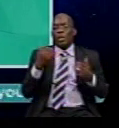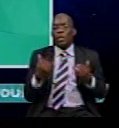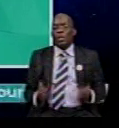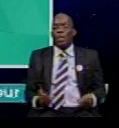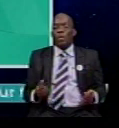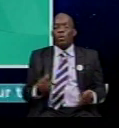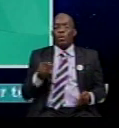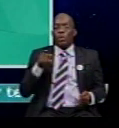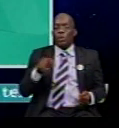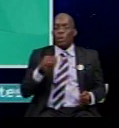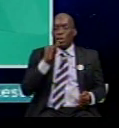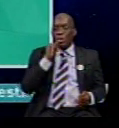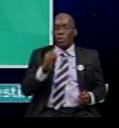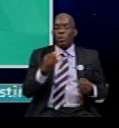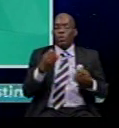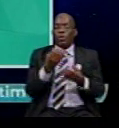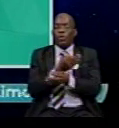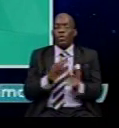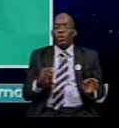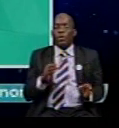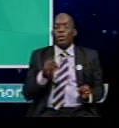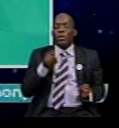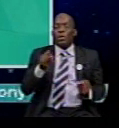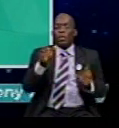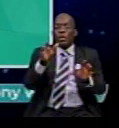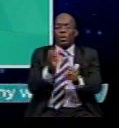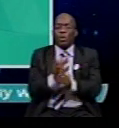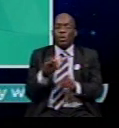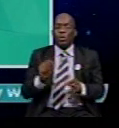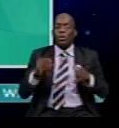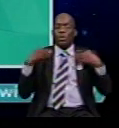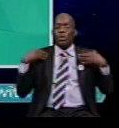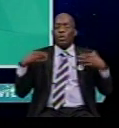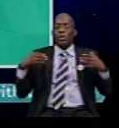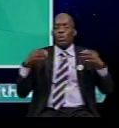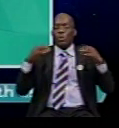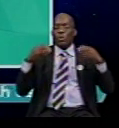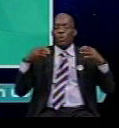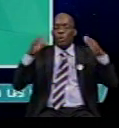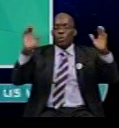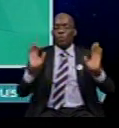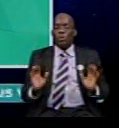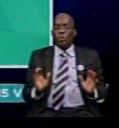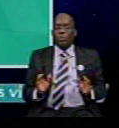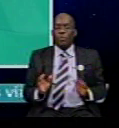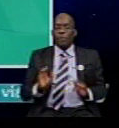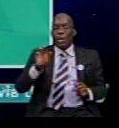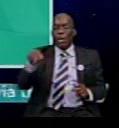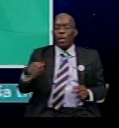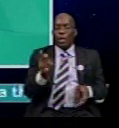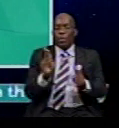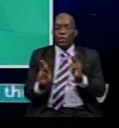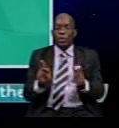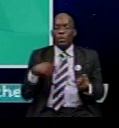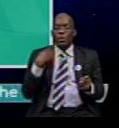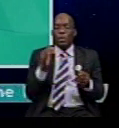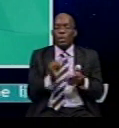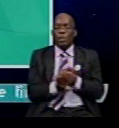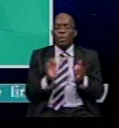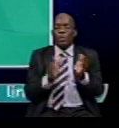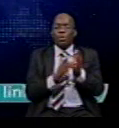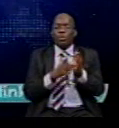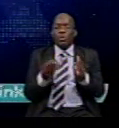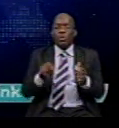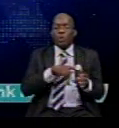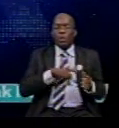I've received my miracle. Praise the Lord. Jesu Gbemi Victor from YouTube says, praise the Lord, I